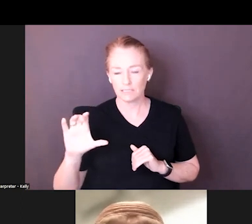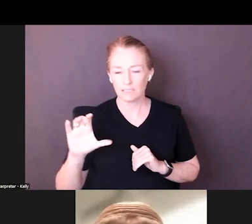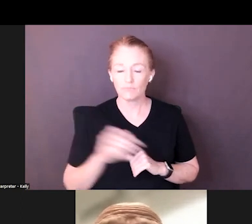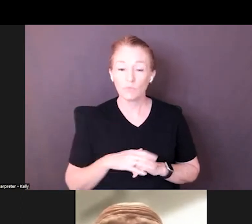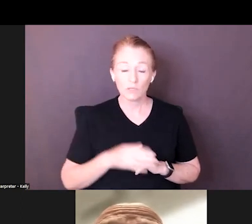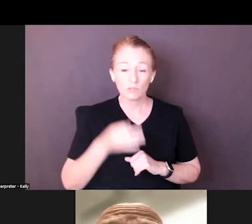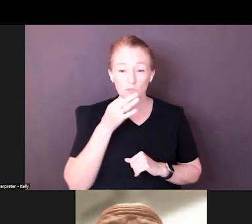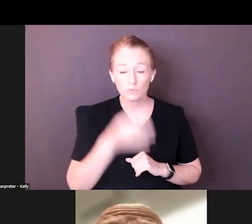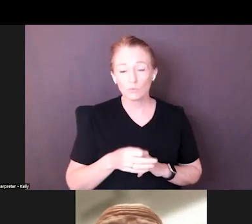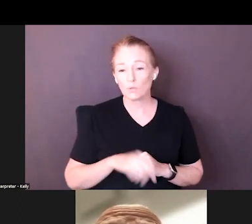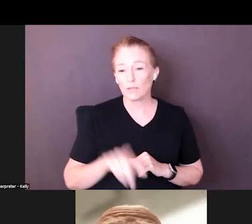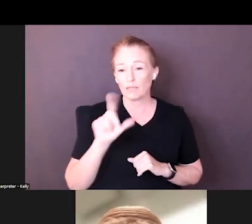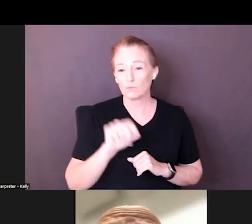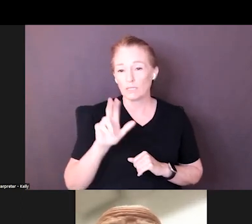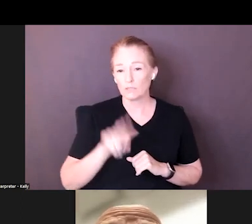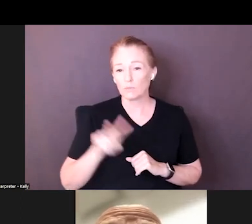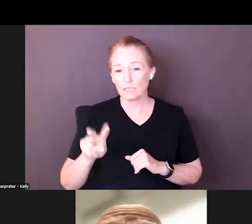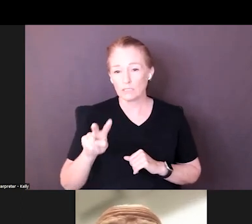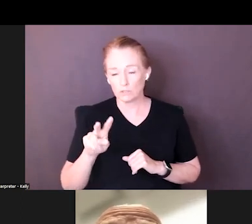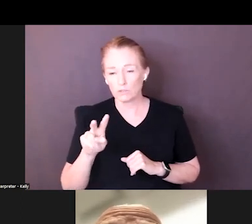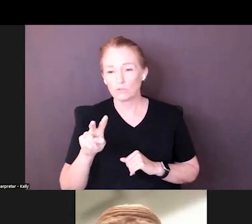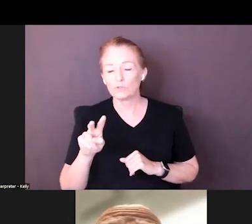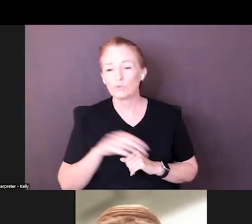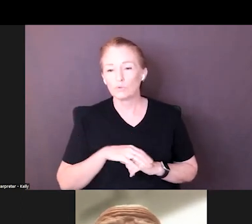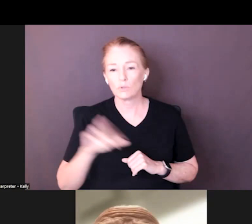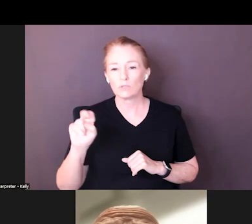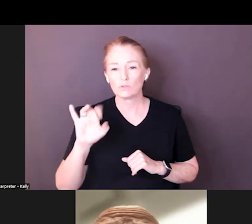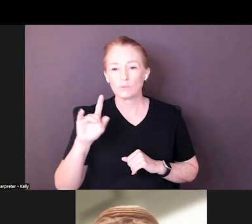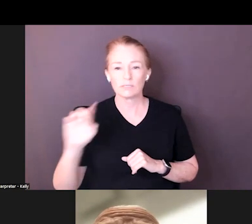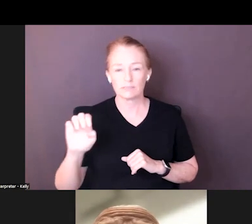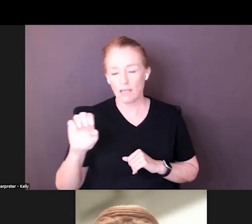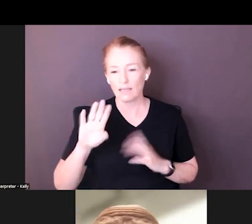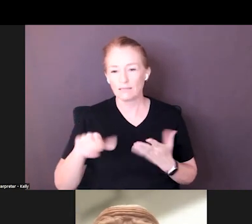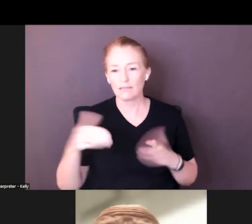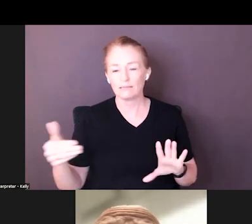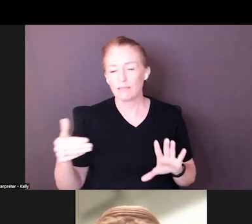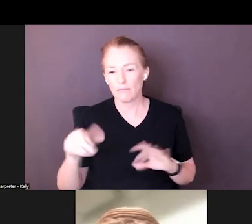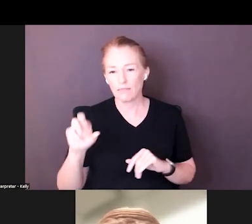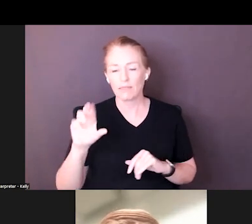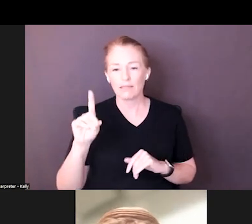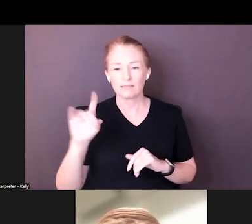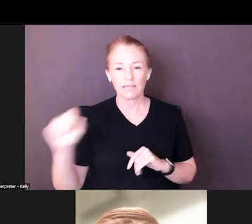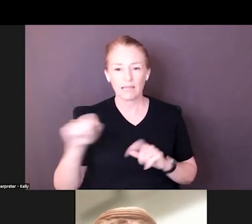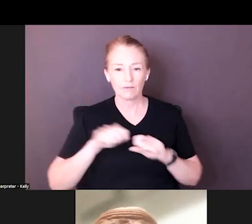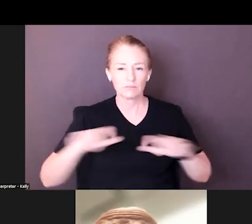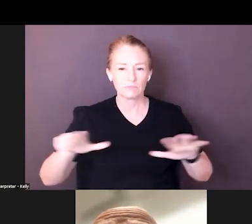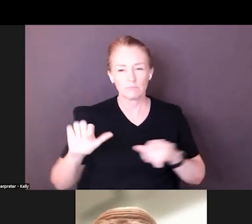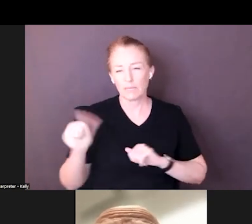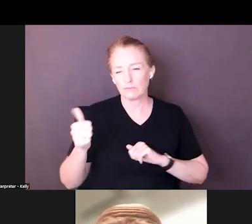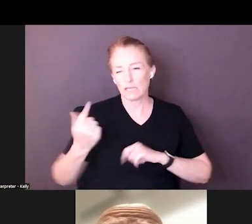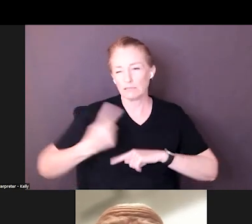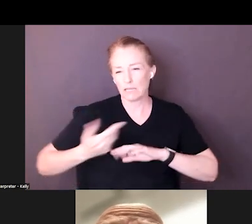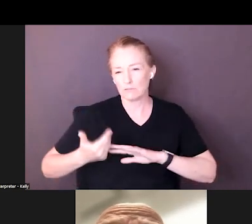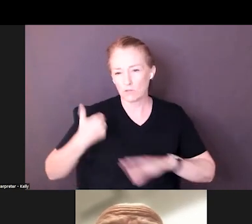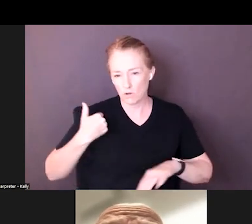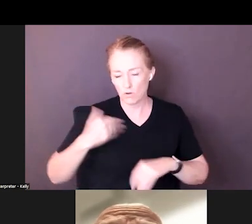2022 preliminary suicide mortality data came out about 10 days ago. And